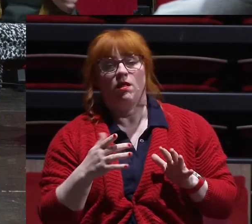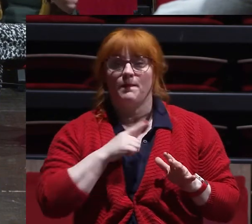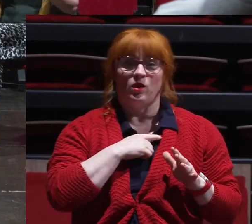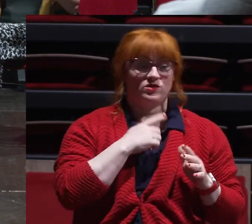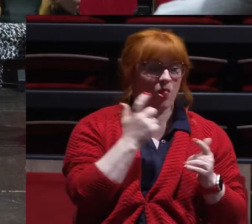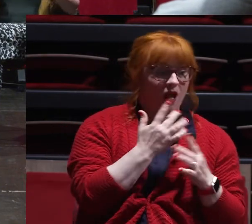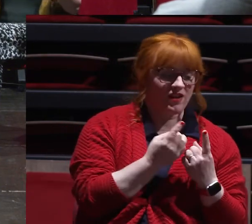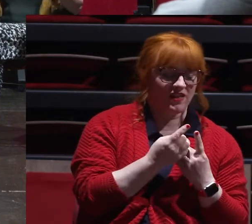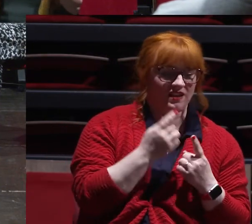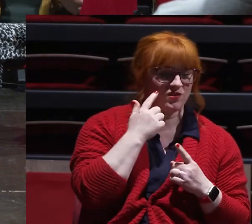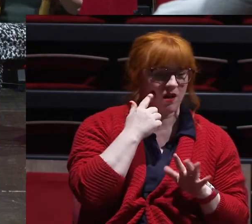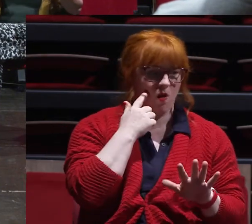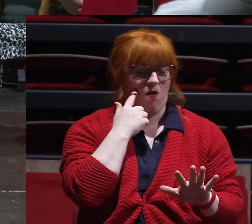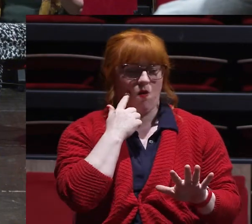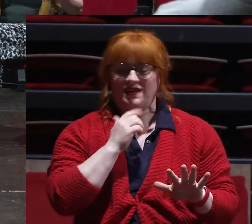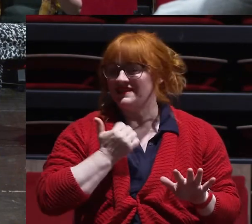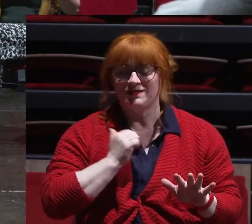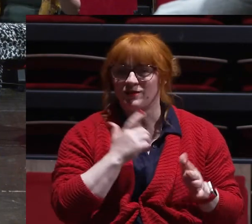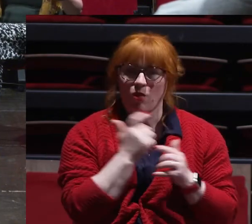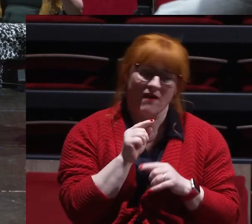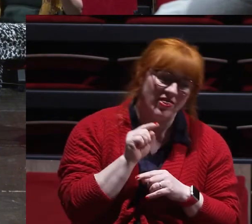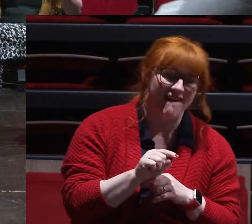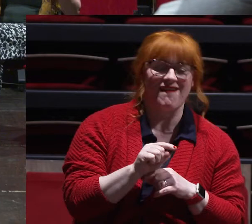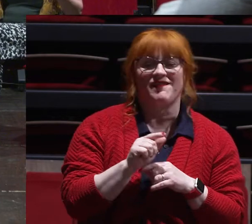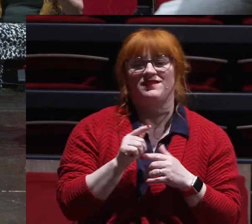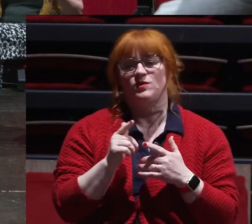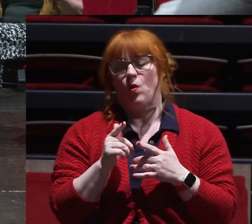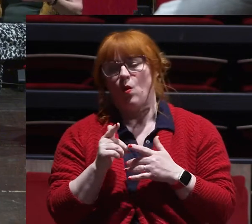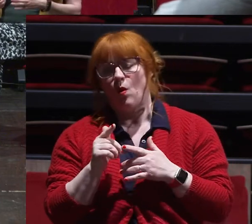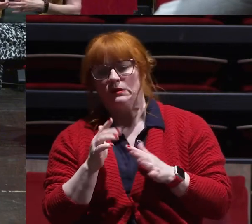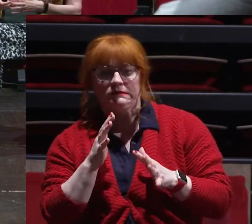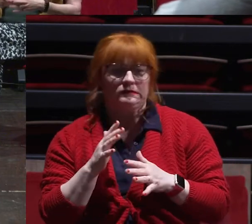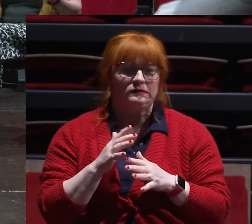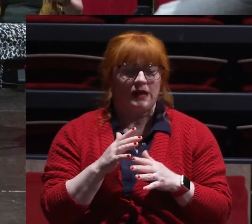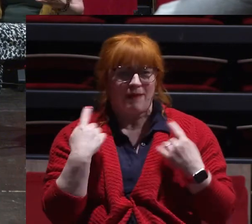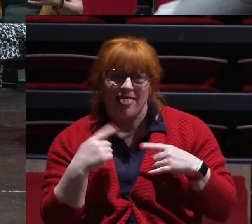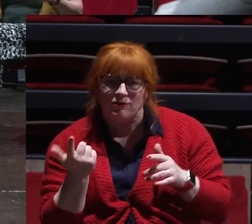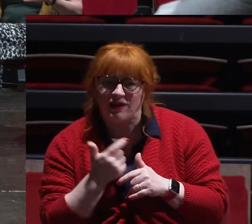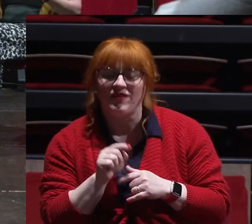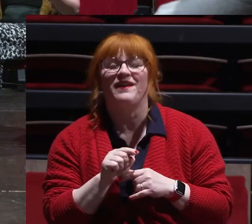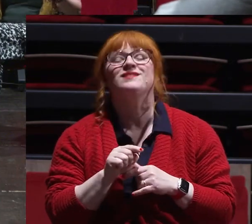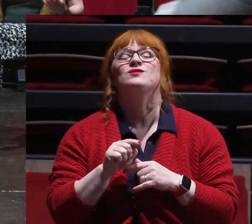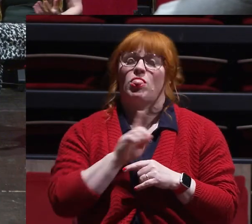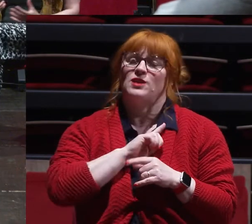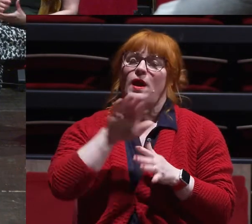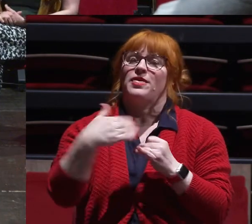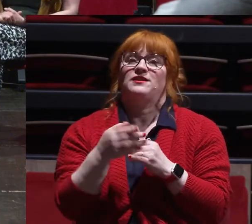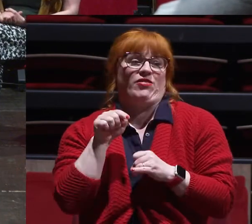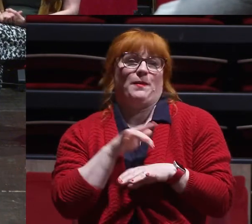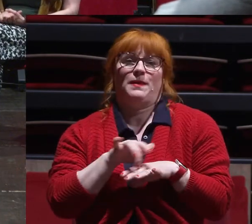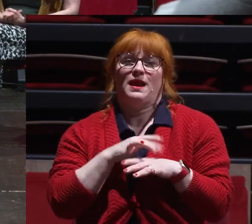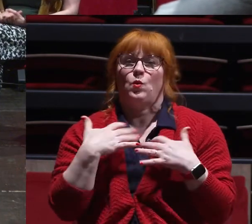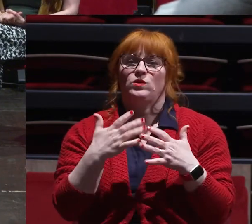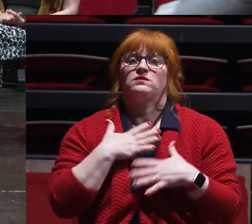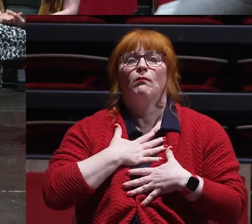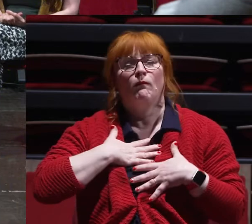feeling a bit out of kilter if you're laughing at things that maybe you didn't expect or don't think it's necessarily okay to